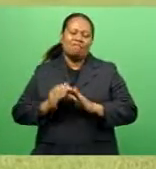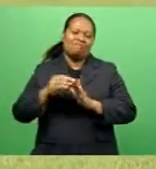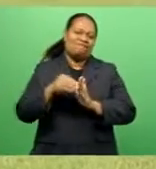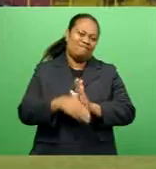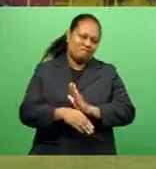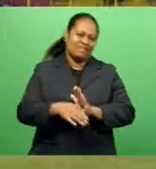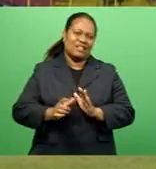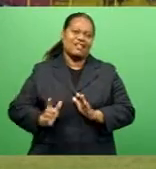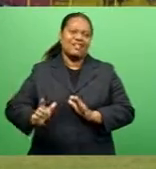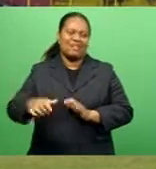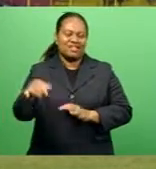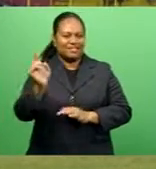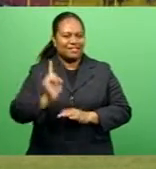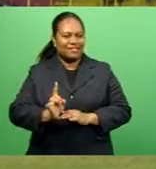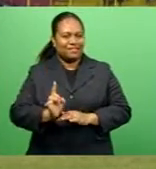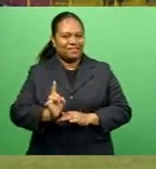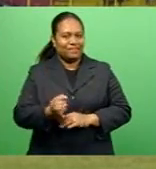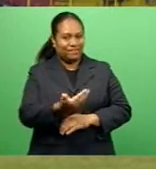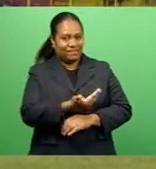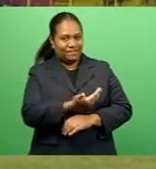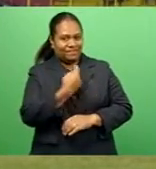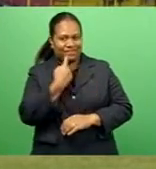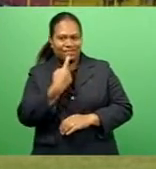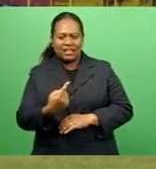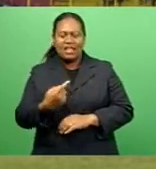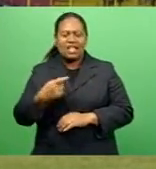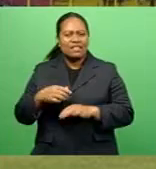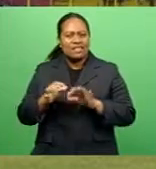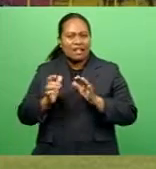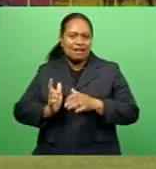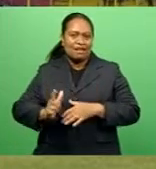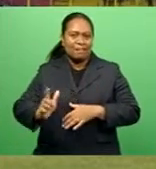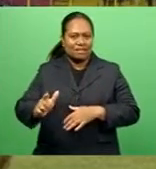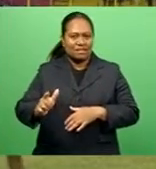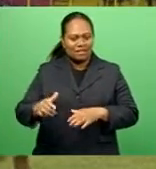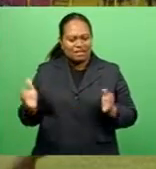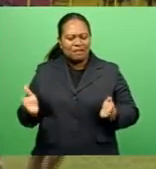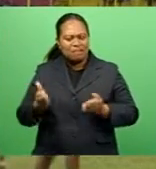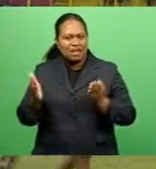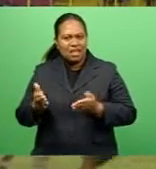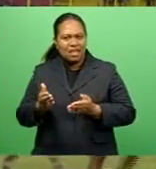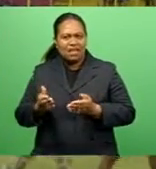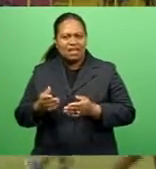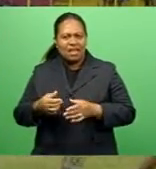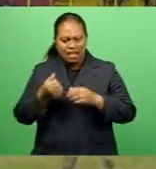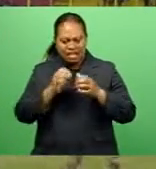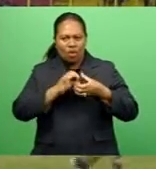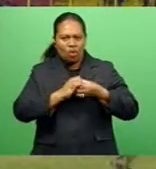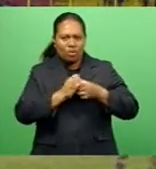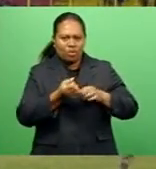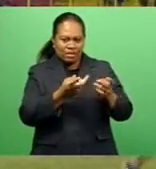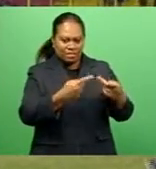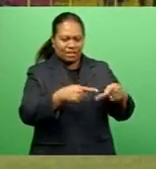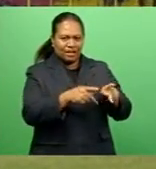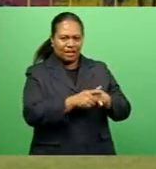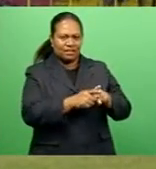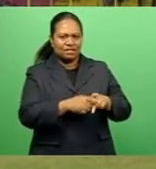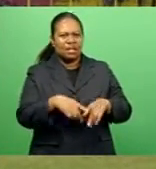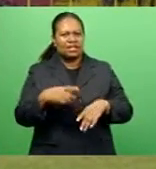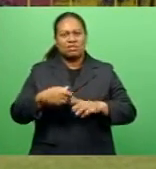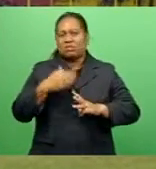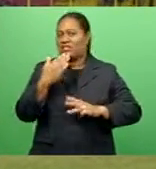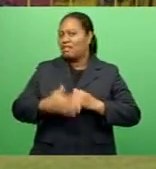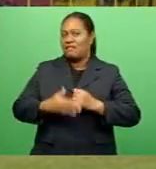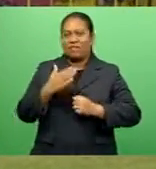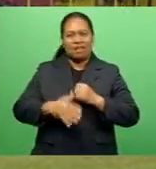Subrel Park. The football they play in this ground, they are very used to it, and I think we never trained for 3 days.